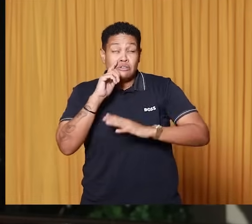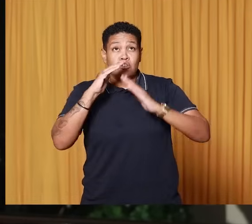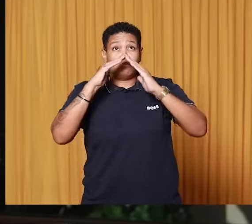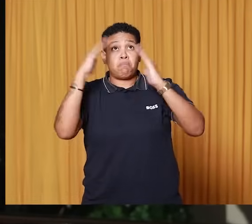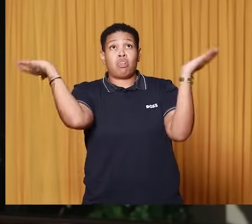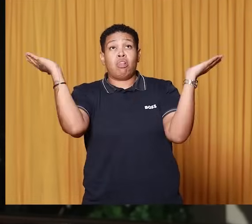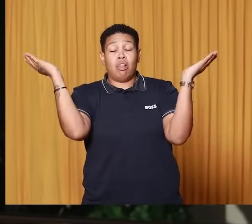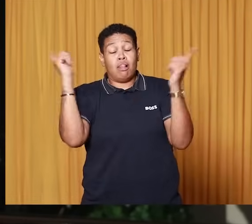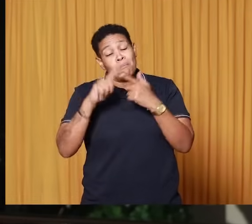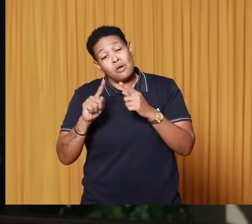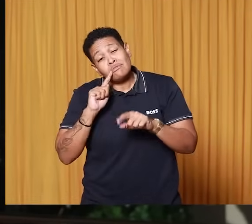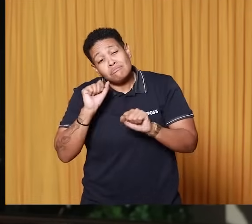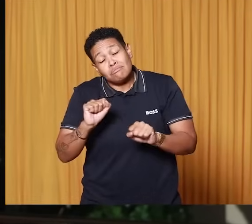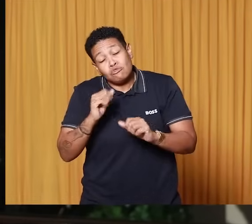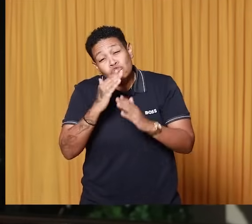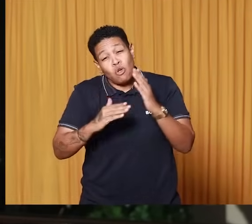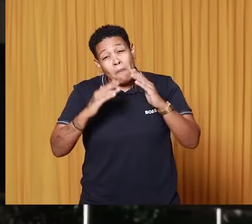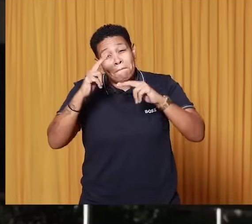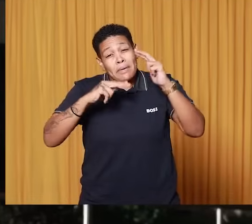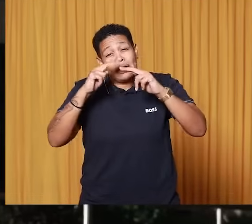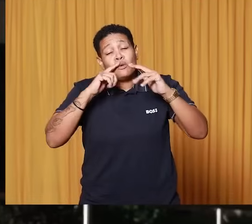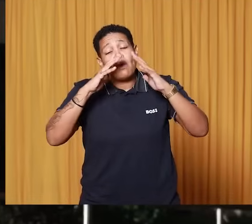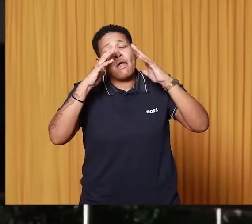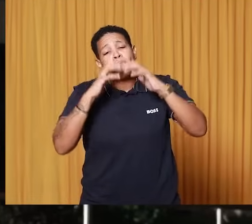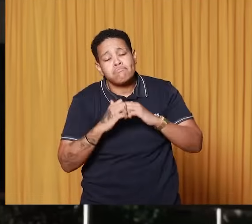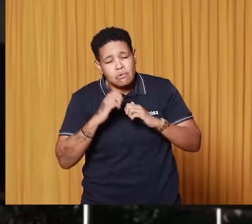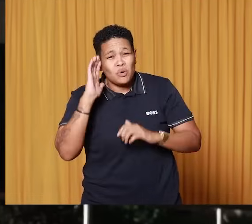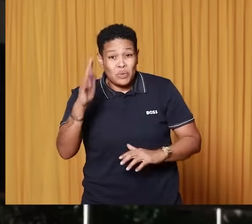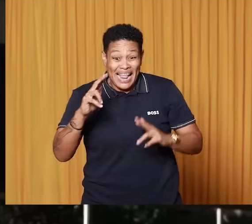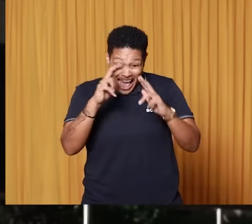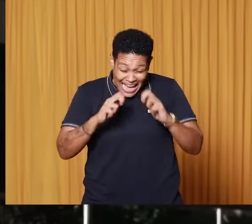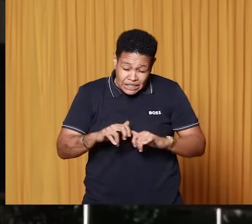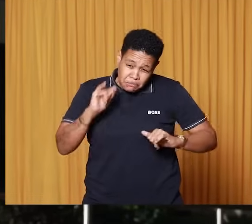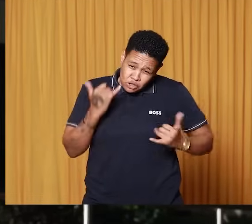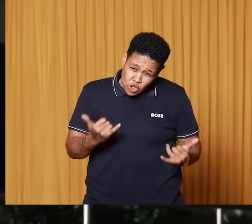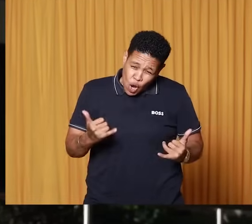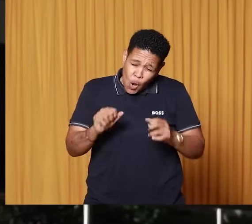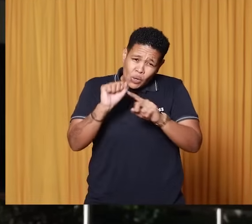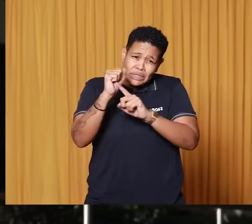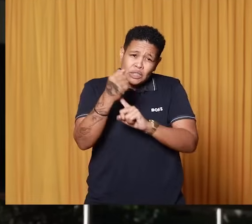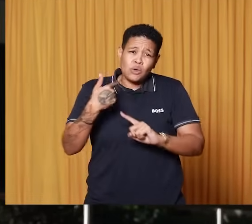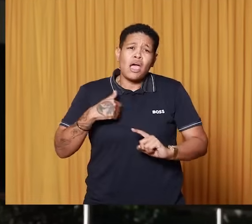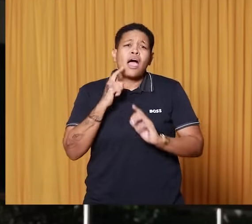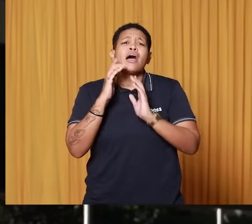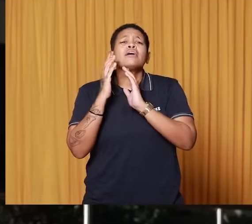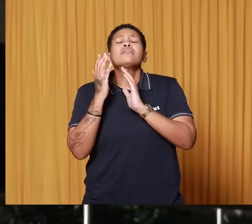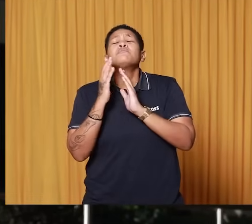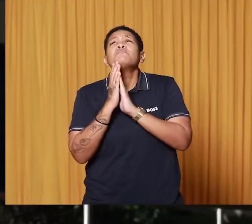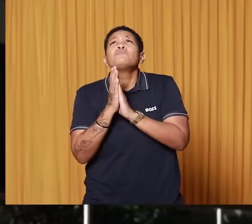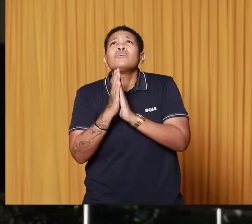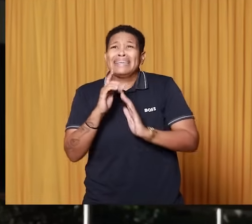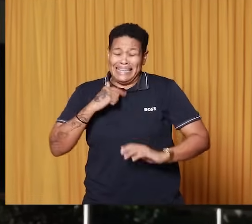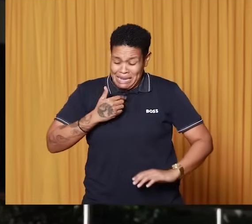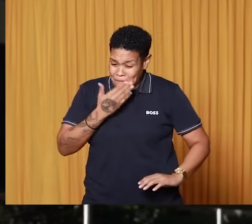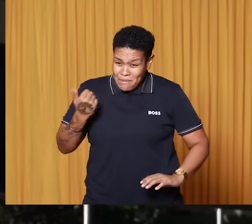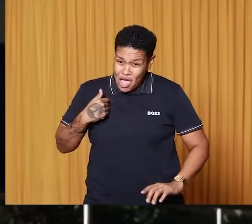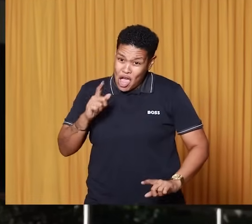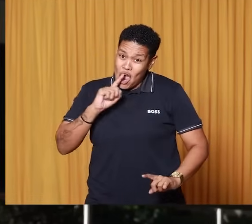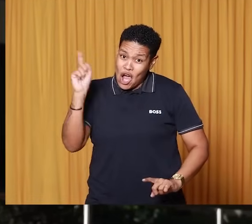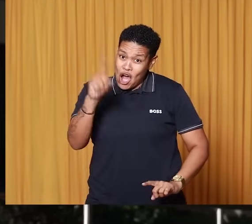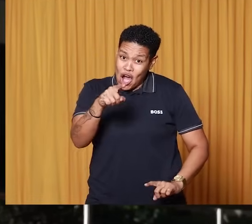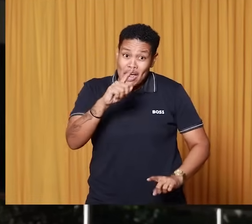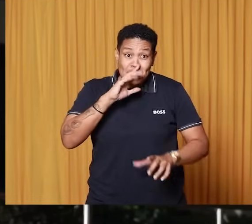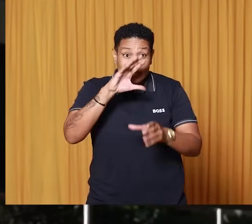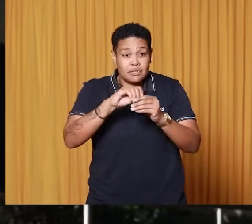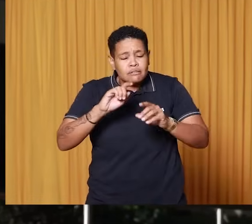roofs and compromise some structures. By all assessments of the current situation, while we pray for the best, hour by hour, it is